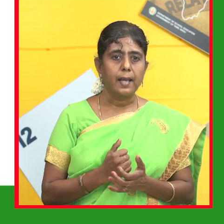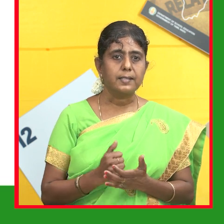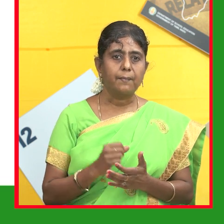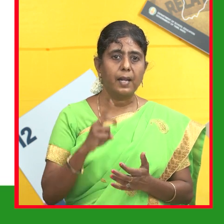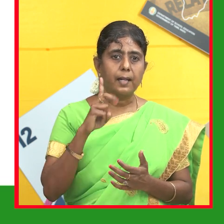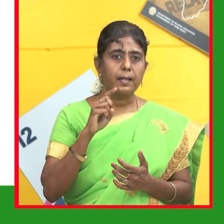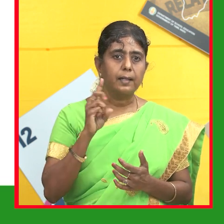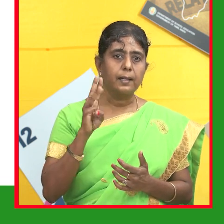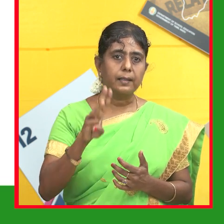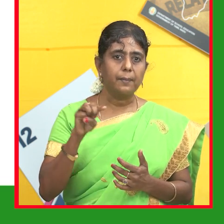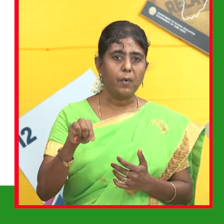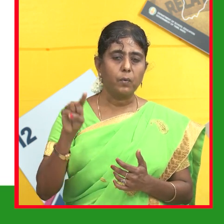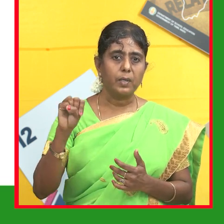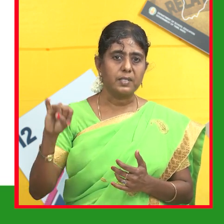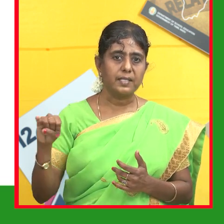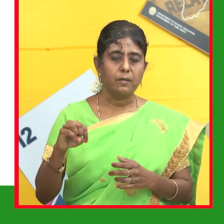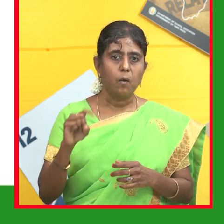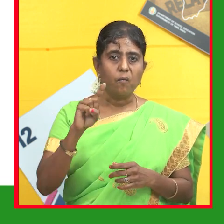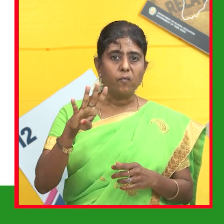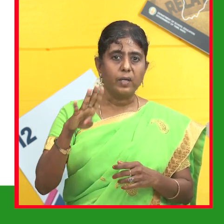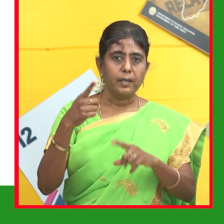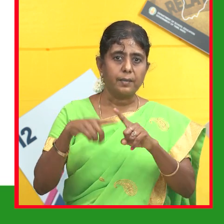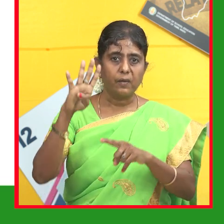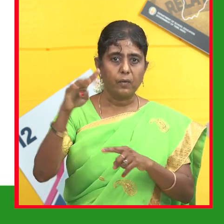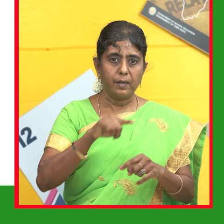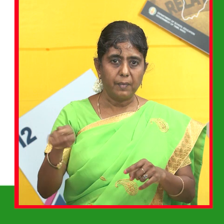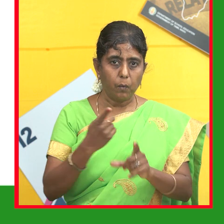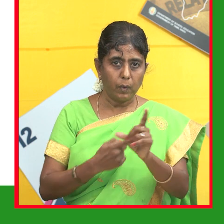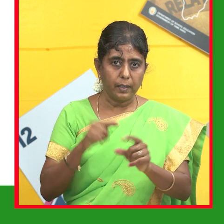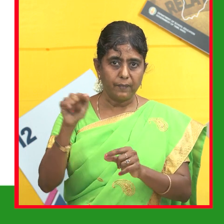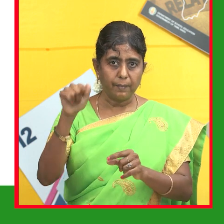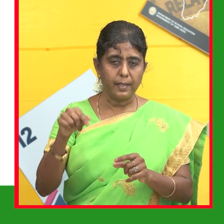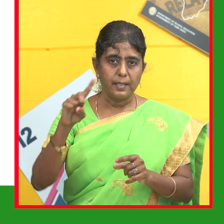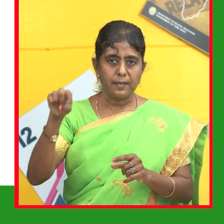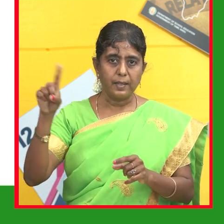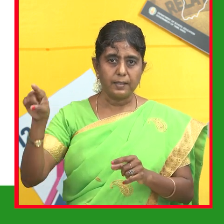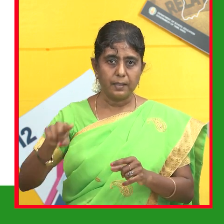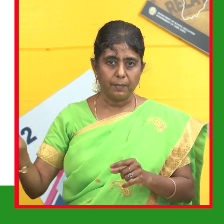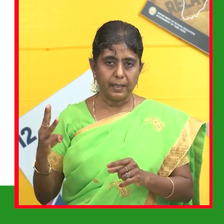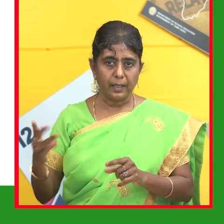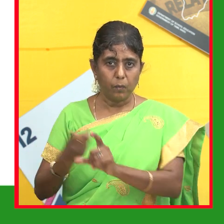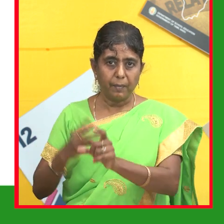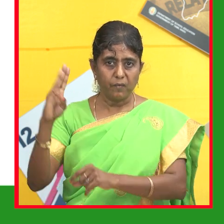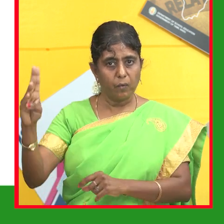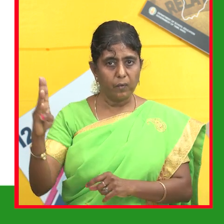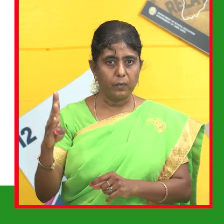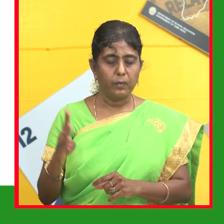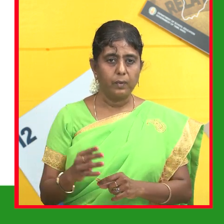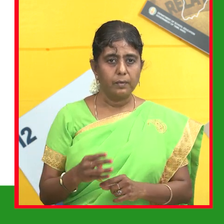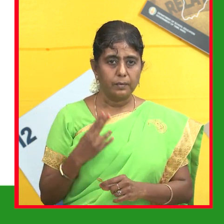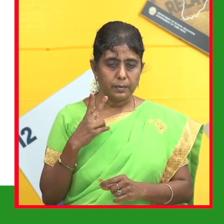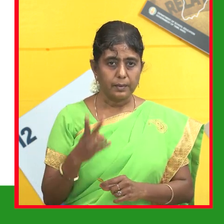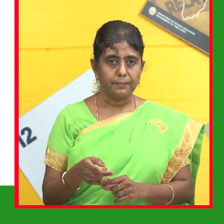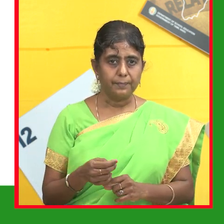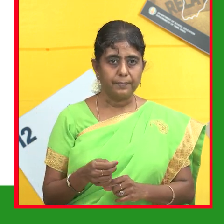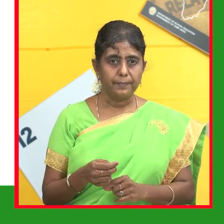Example 3.6, the first subdivision is saying that 14x power 4 by y is divided by 7x by 3y power 4. Okay, let's do